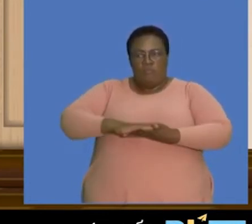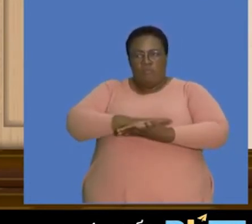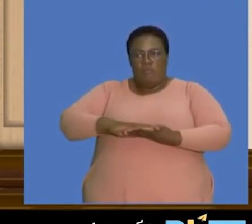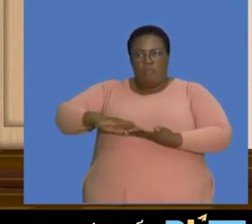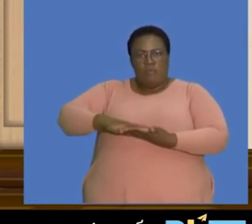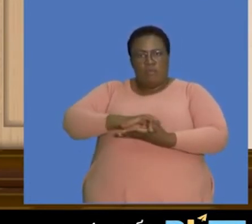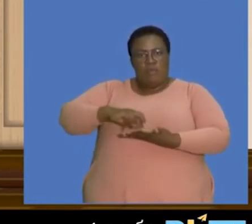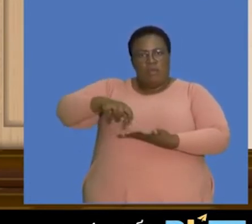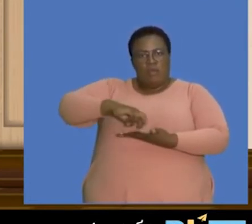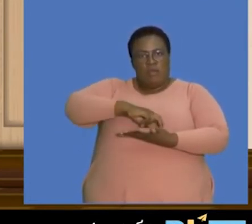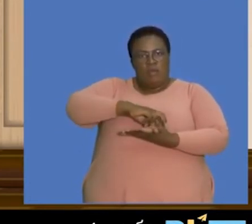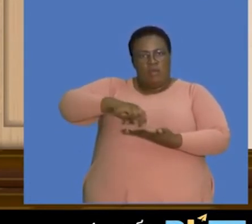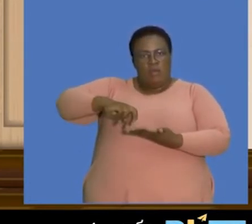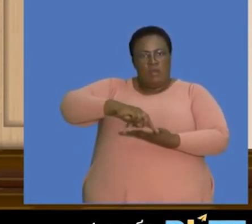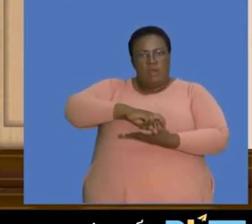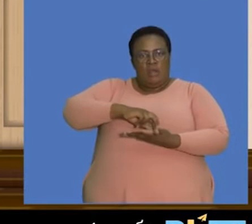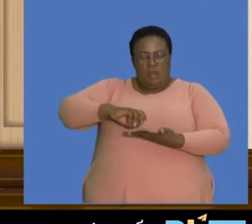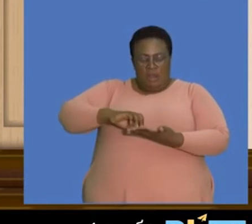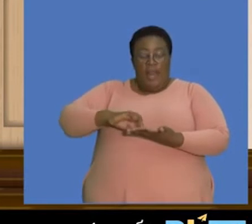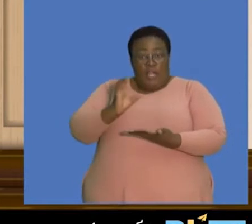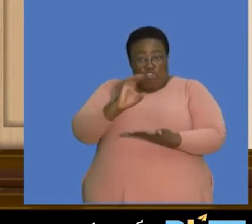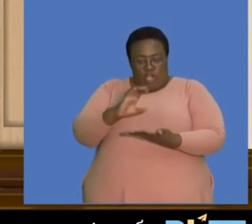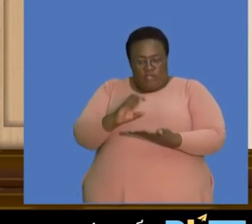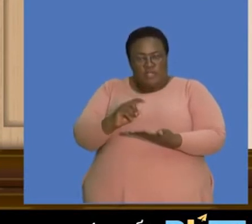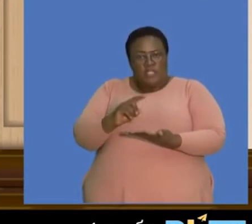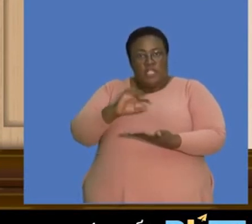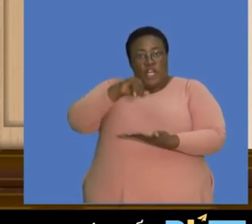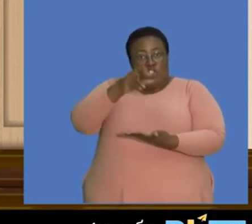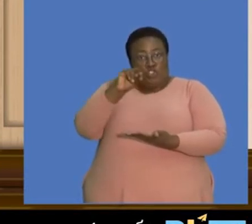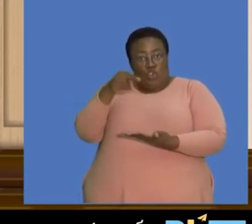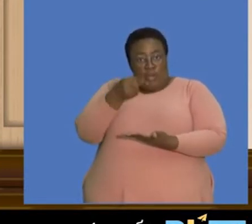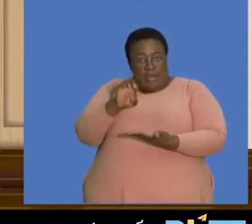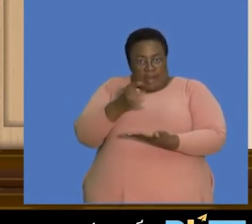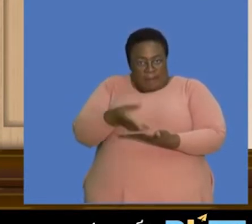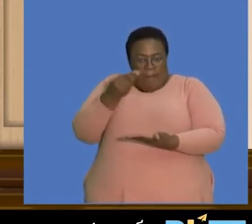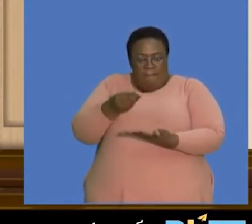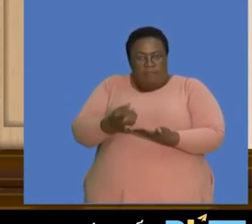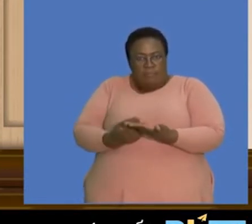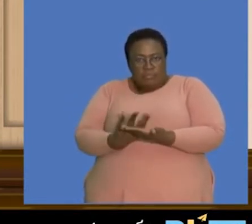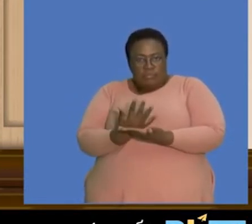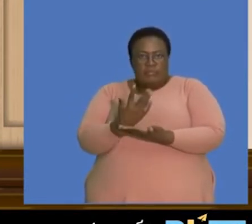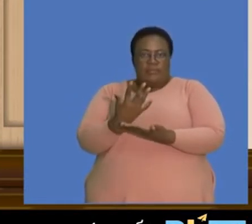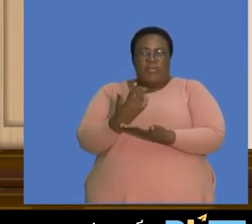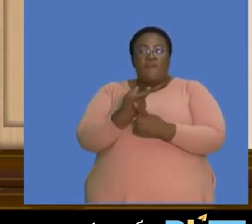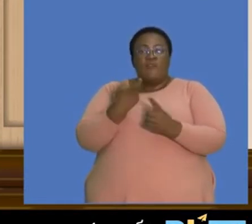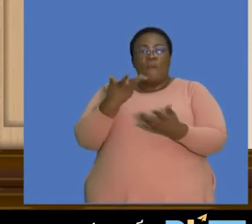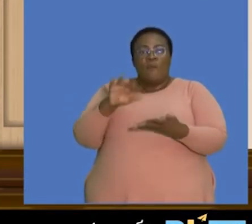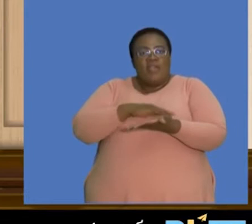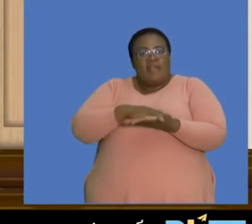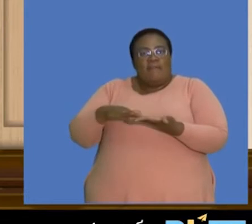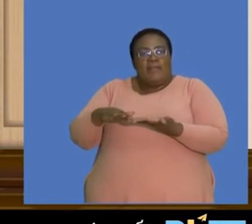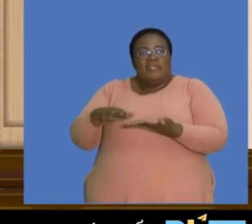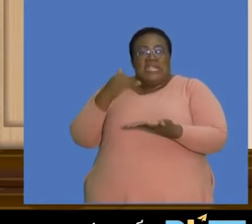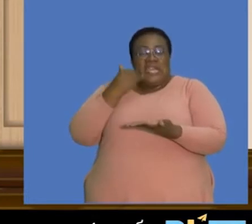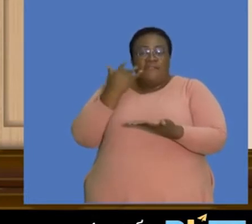John is charged. Okay, the charge, that excess charge that John has acquired is actually from the